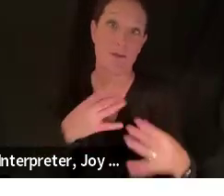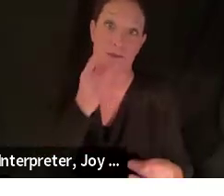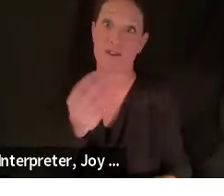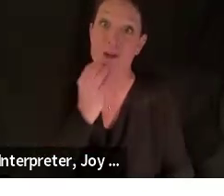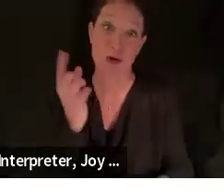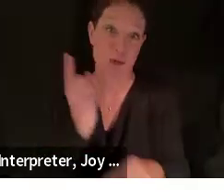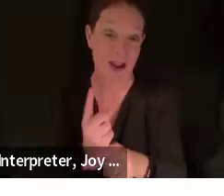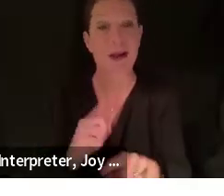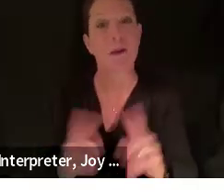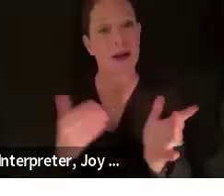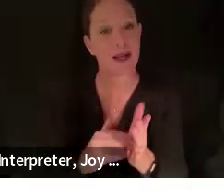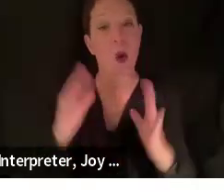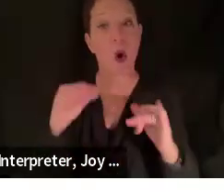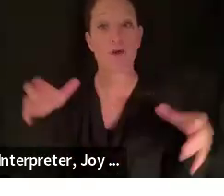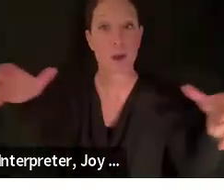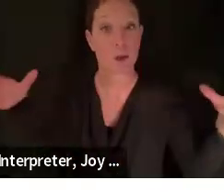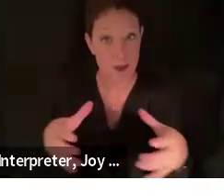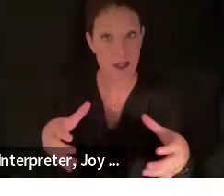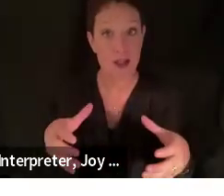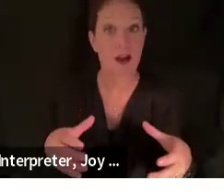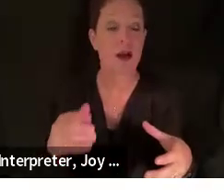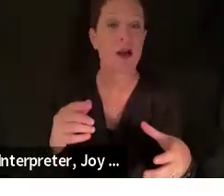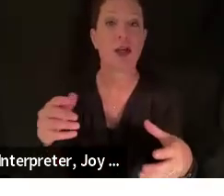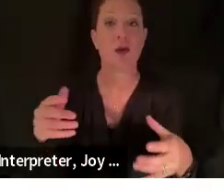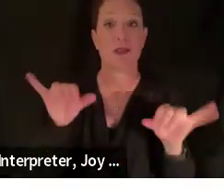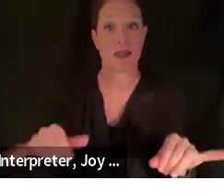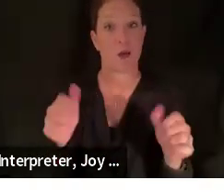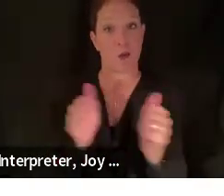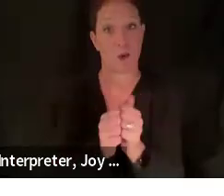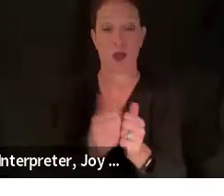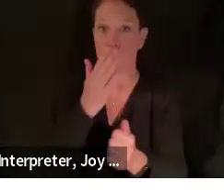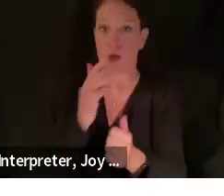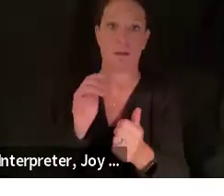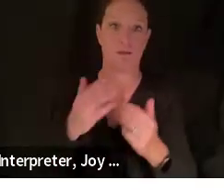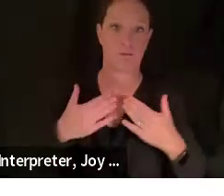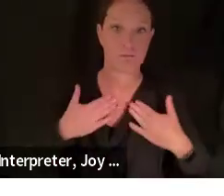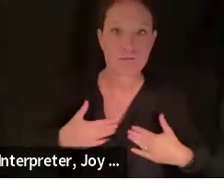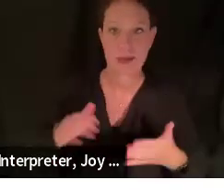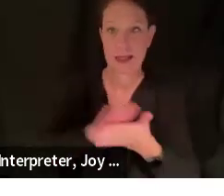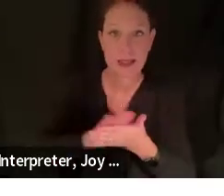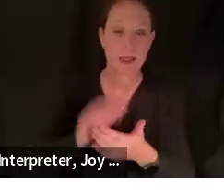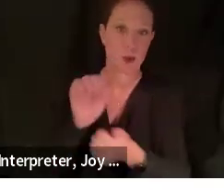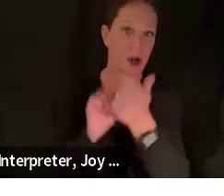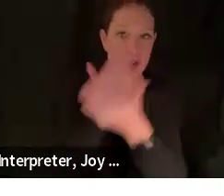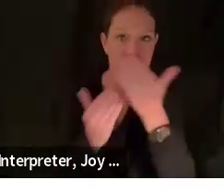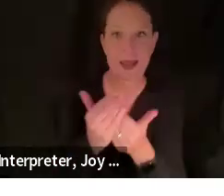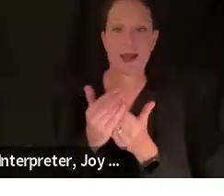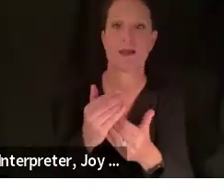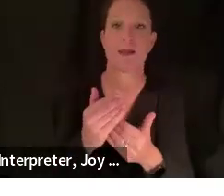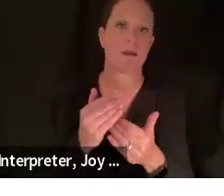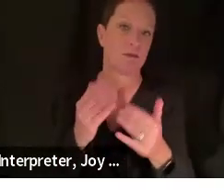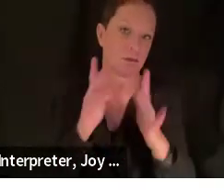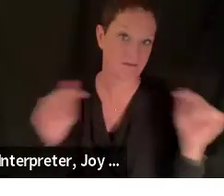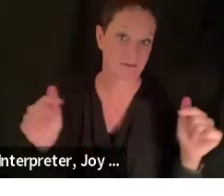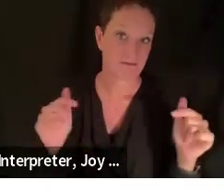you want to make sure you're staying safe with good hygiene, and making sure you have your